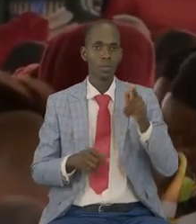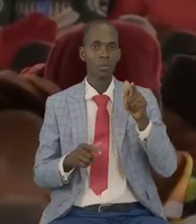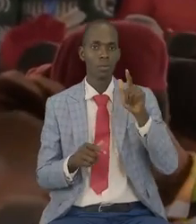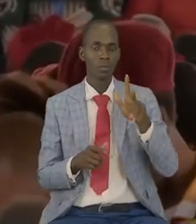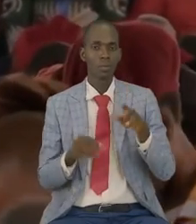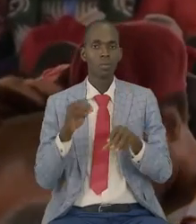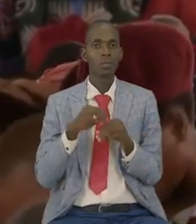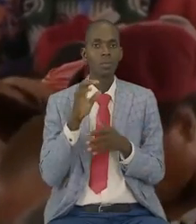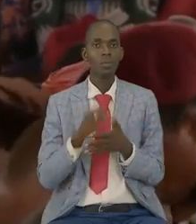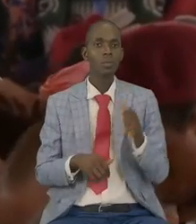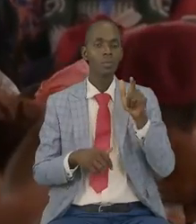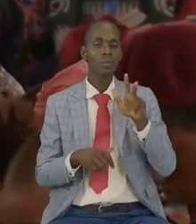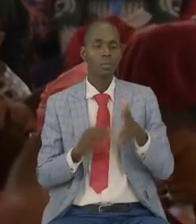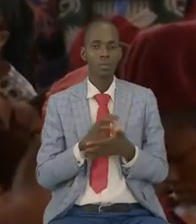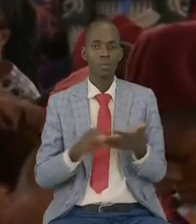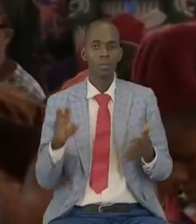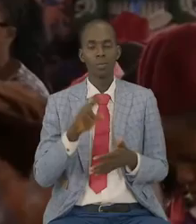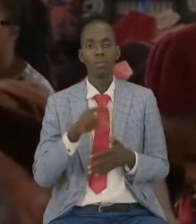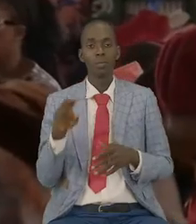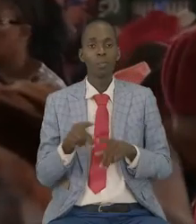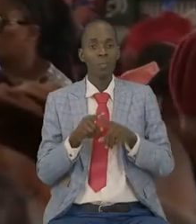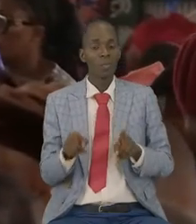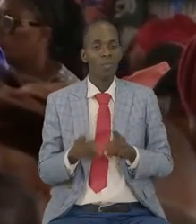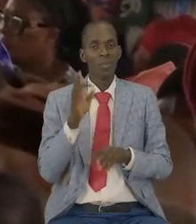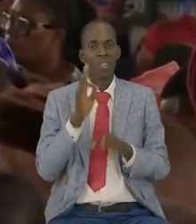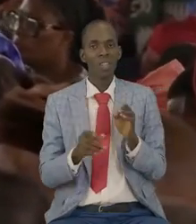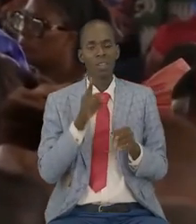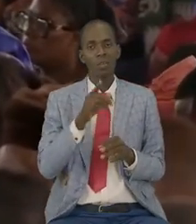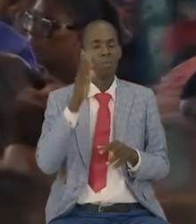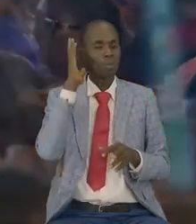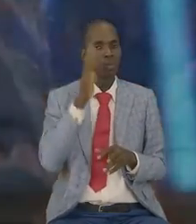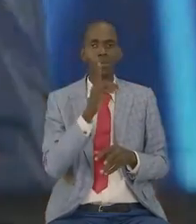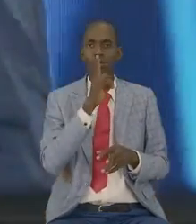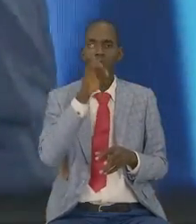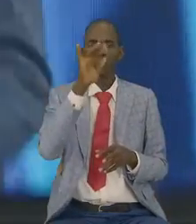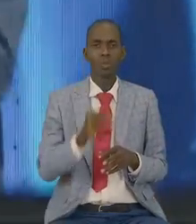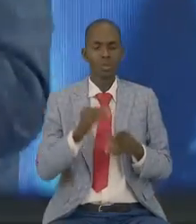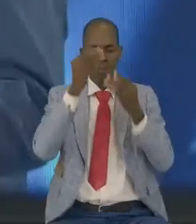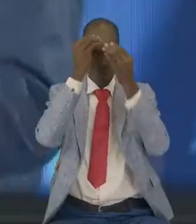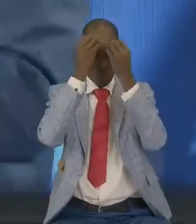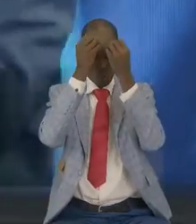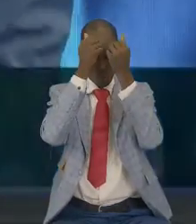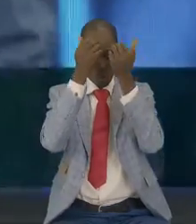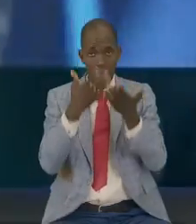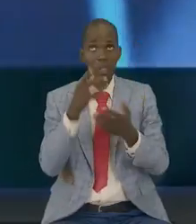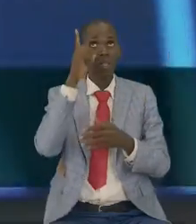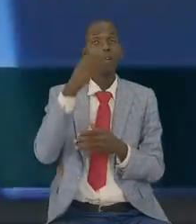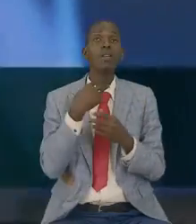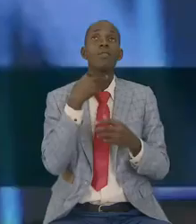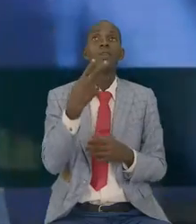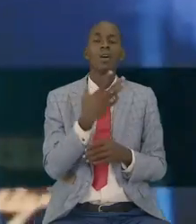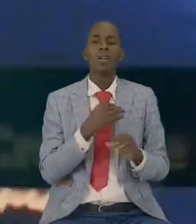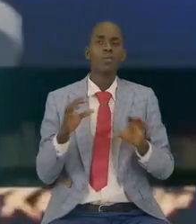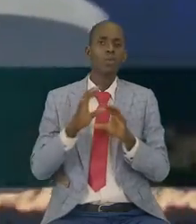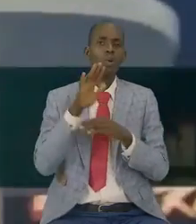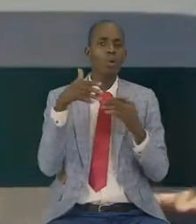verse 22. But if thou shalt indeed obey his voice and do all